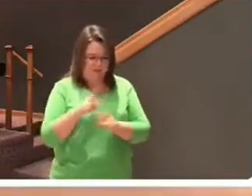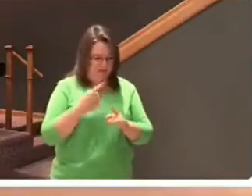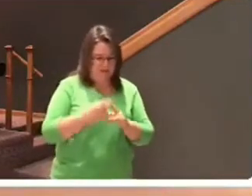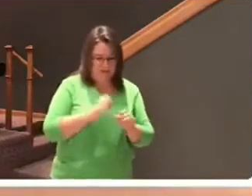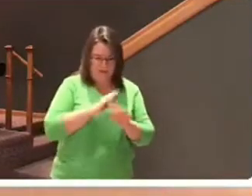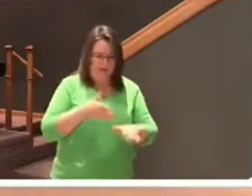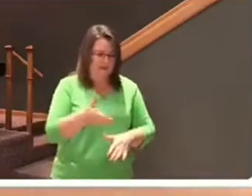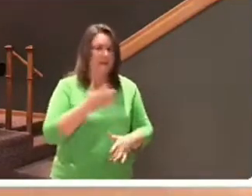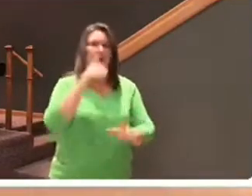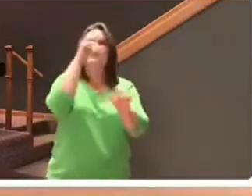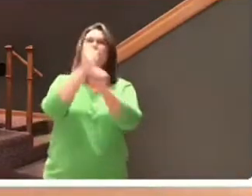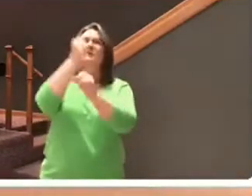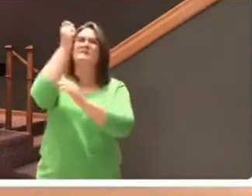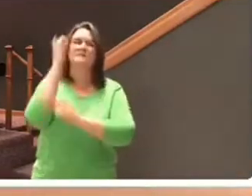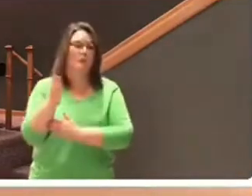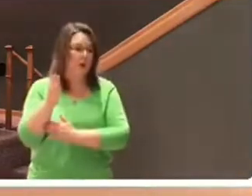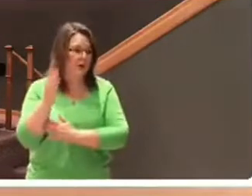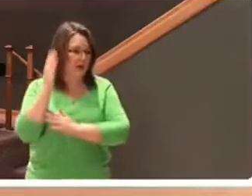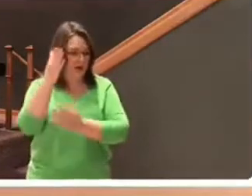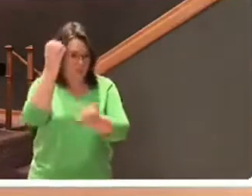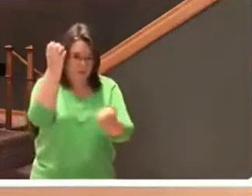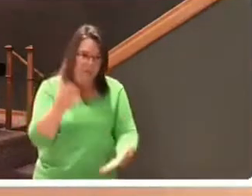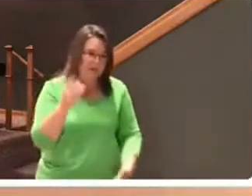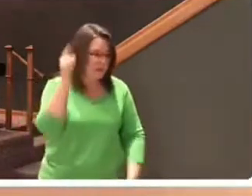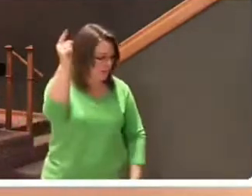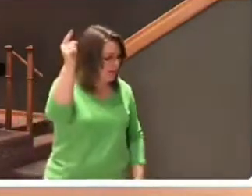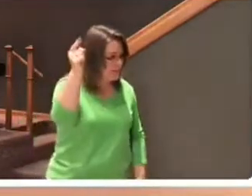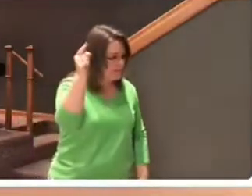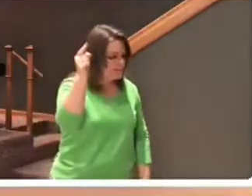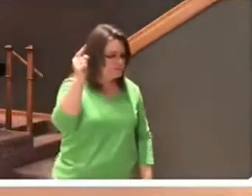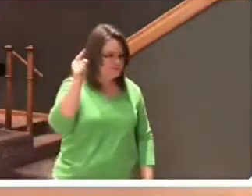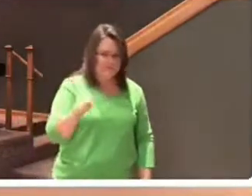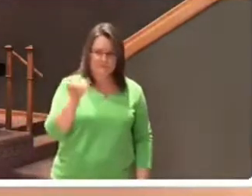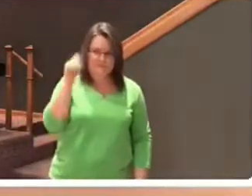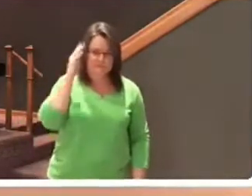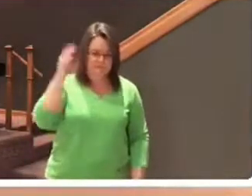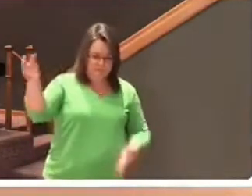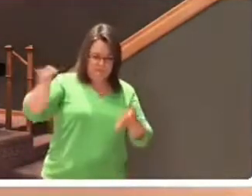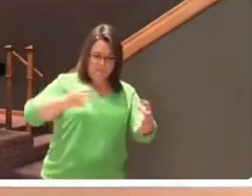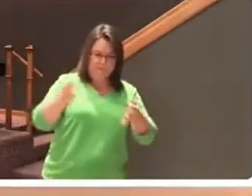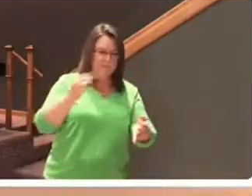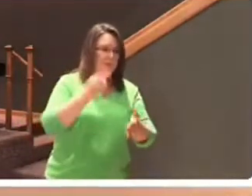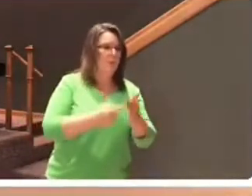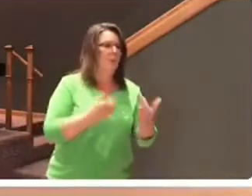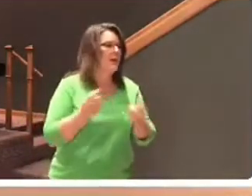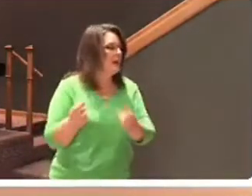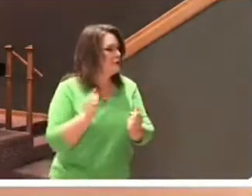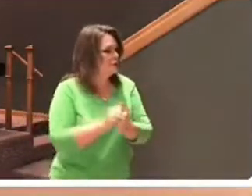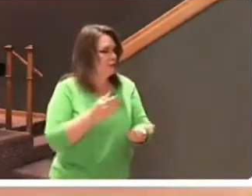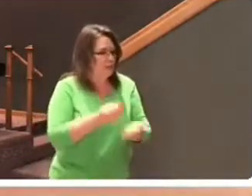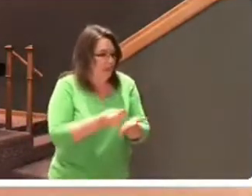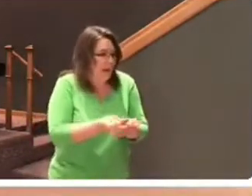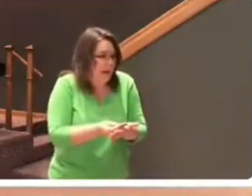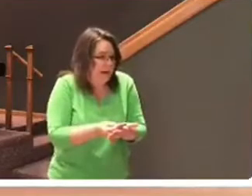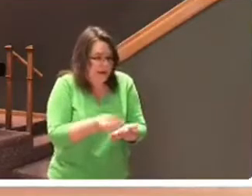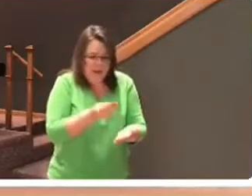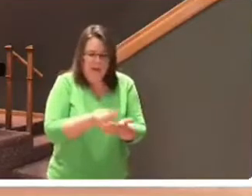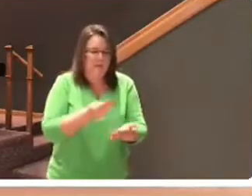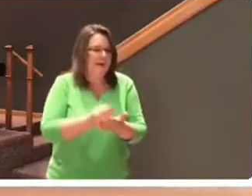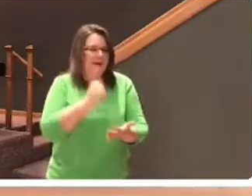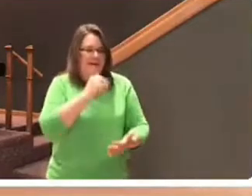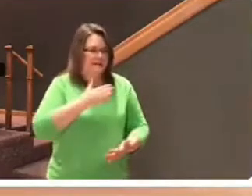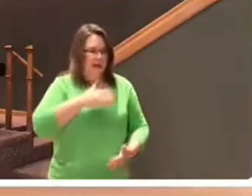going to trust God. I'm going to be obedient to Him, and that will define what I do with money. Money is not